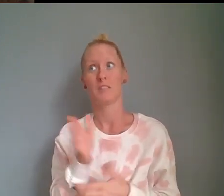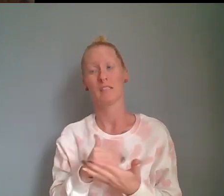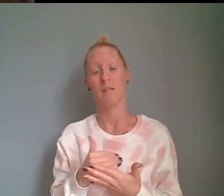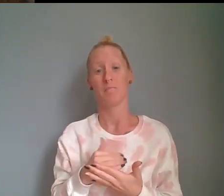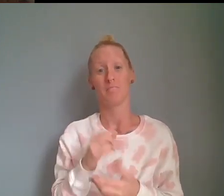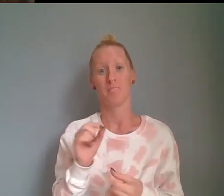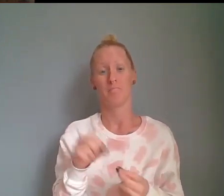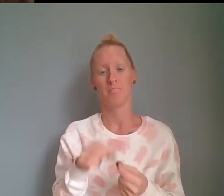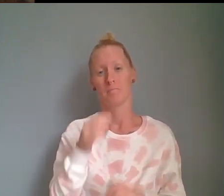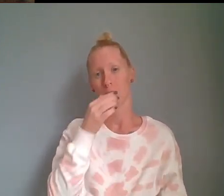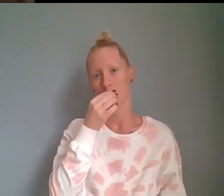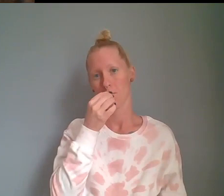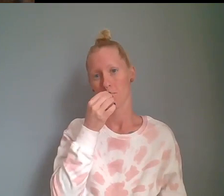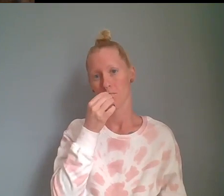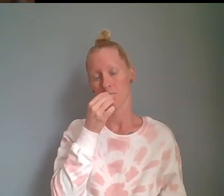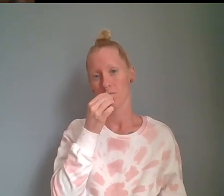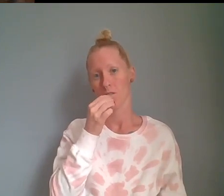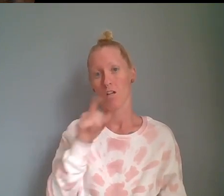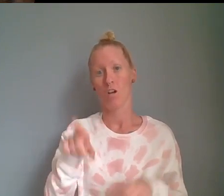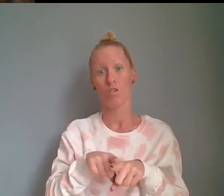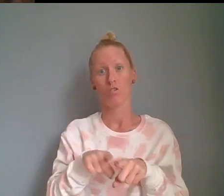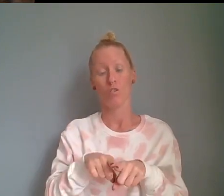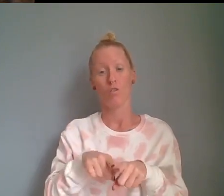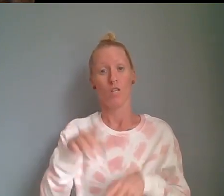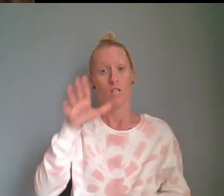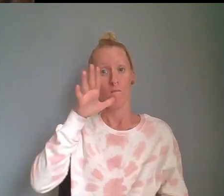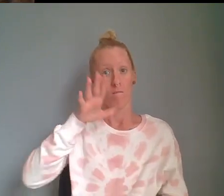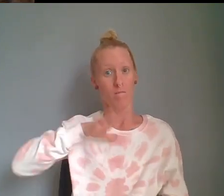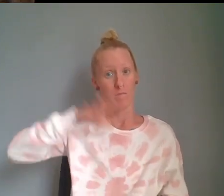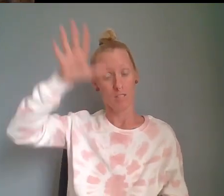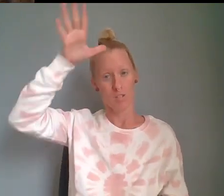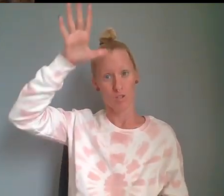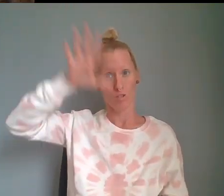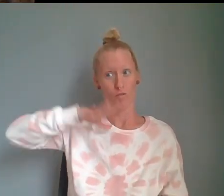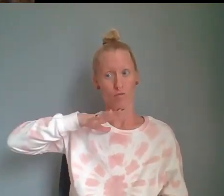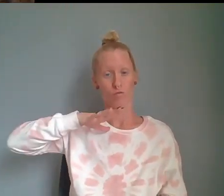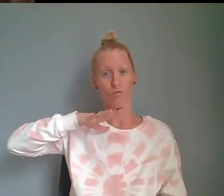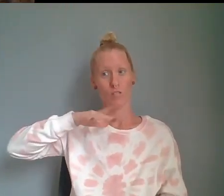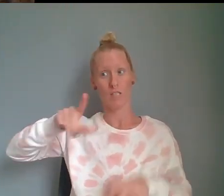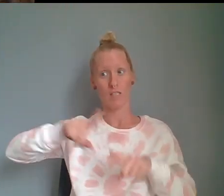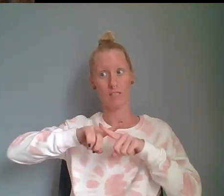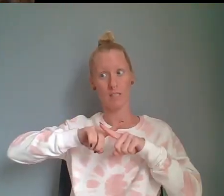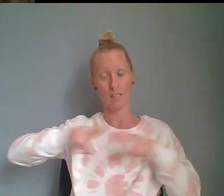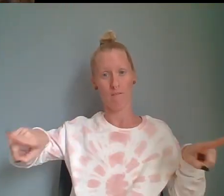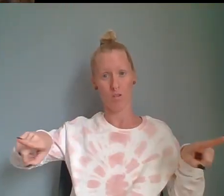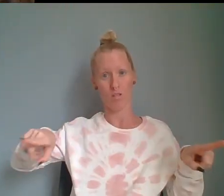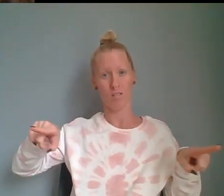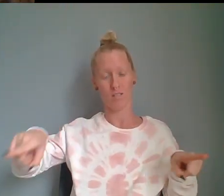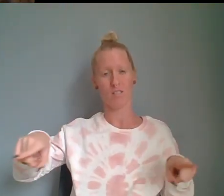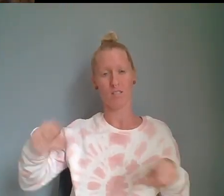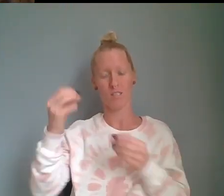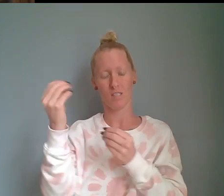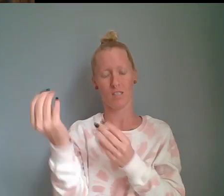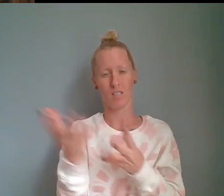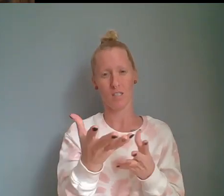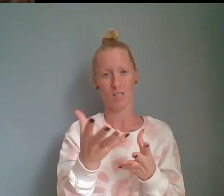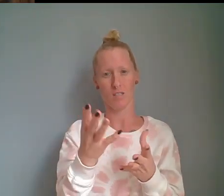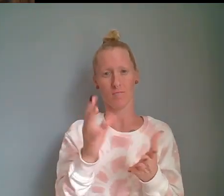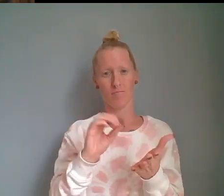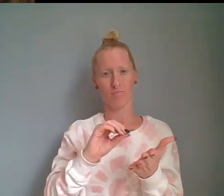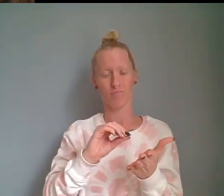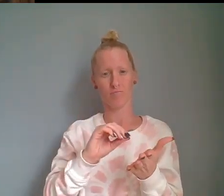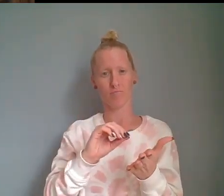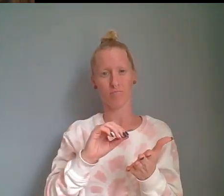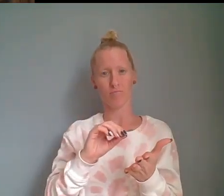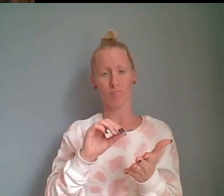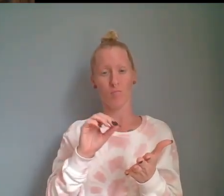There are also gender difference in depression. These are data from a compilation of hundreds